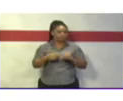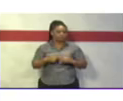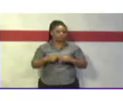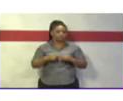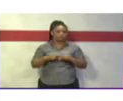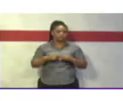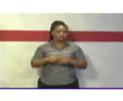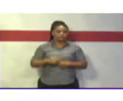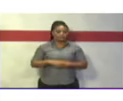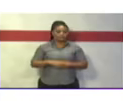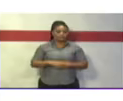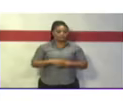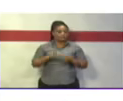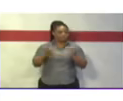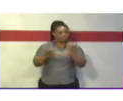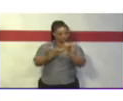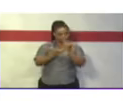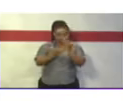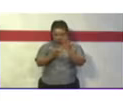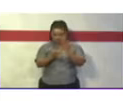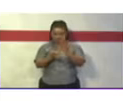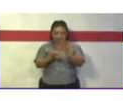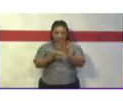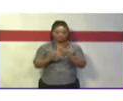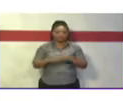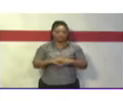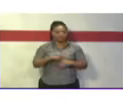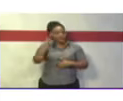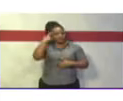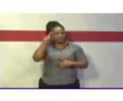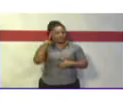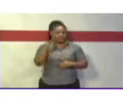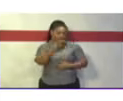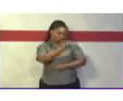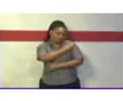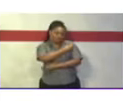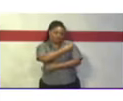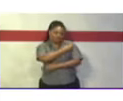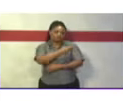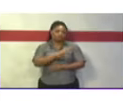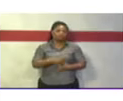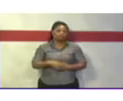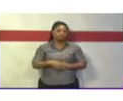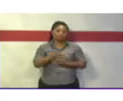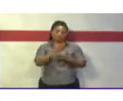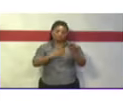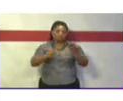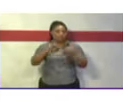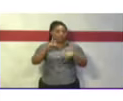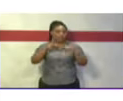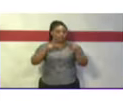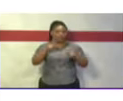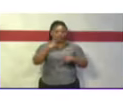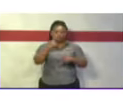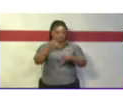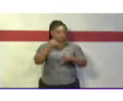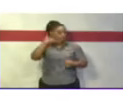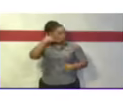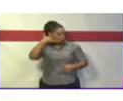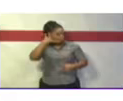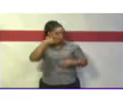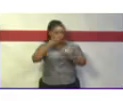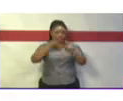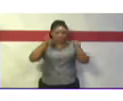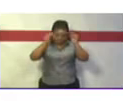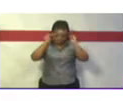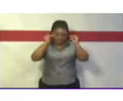digitization of immunization record projects? Because persons from the public have been telling us they've been receiving calls from the ministry